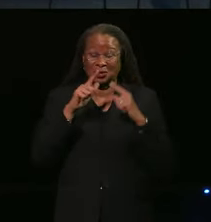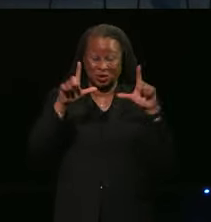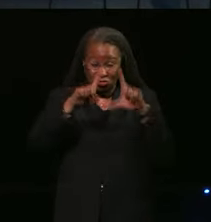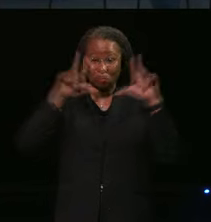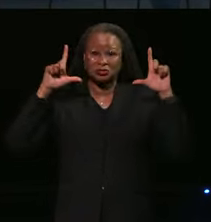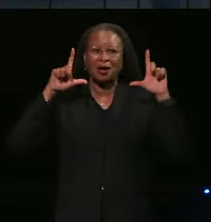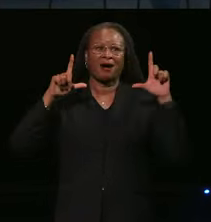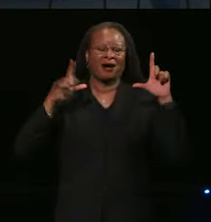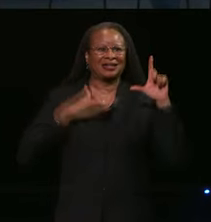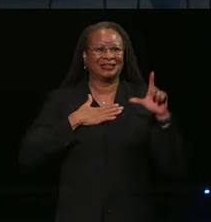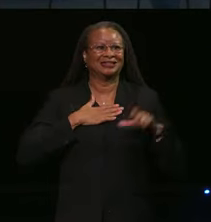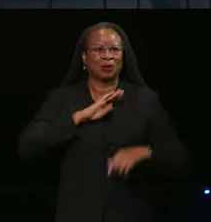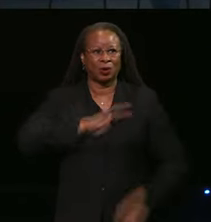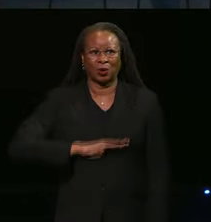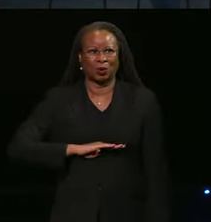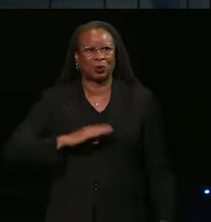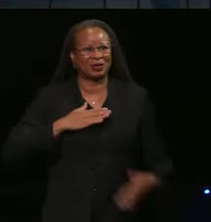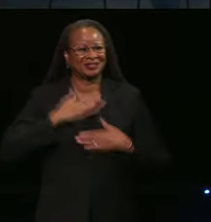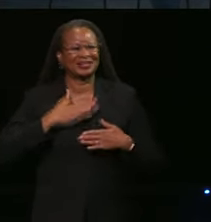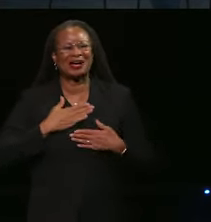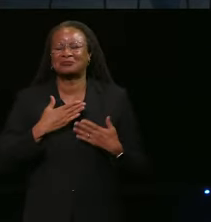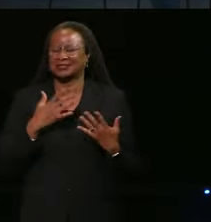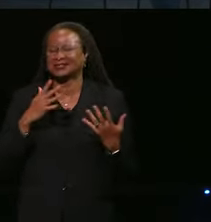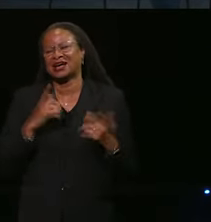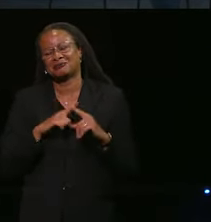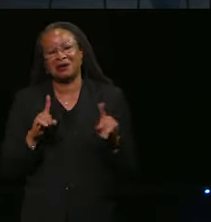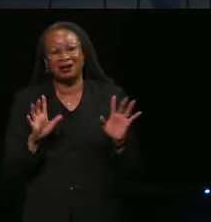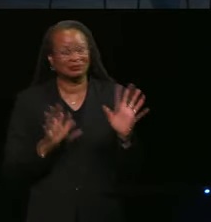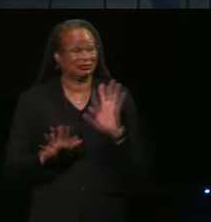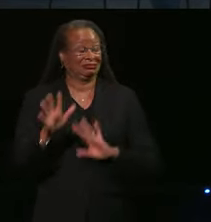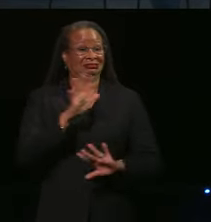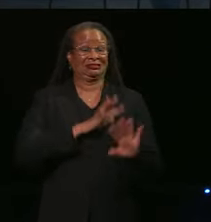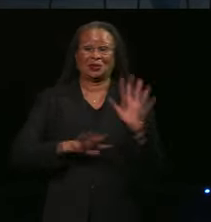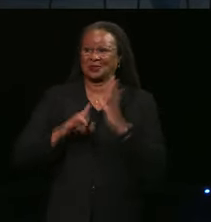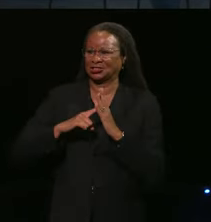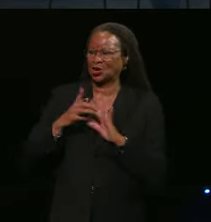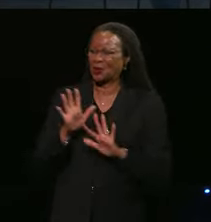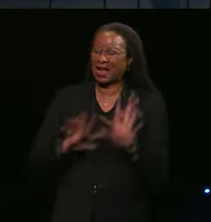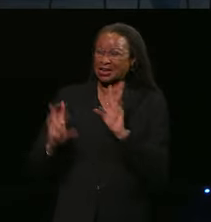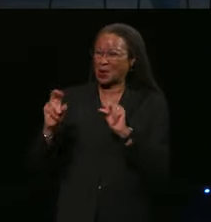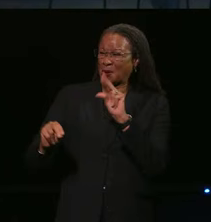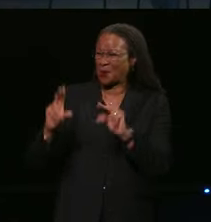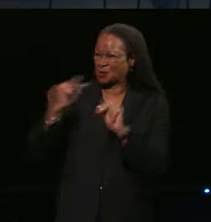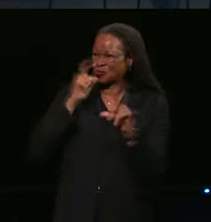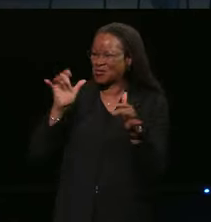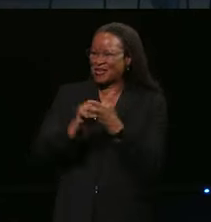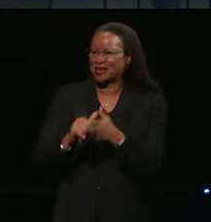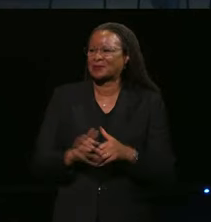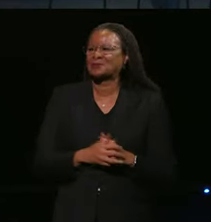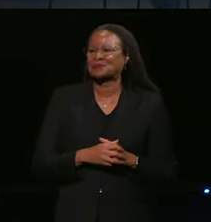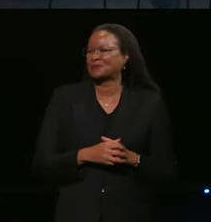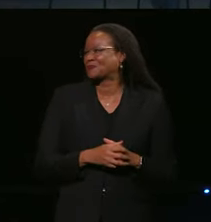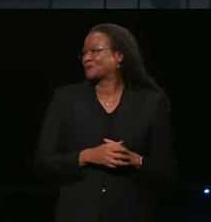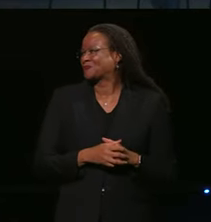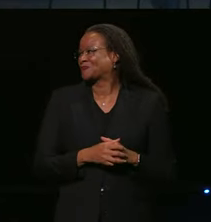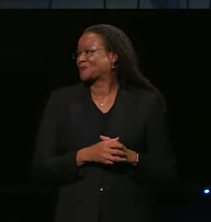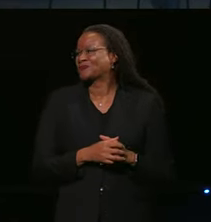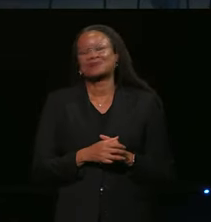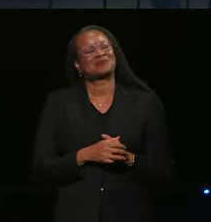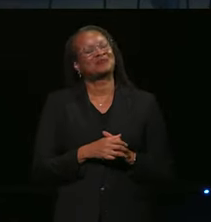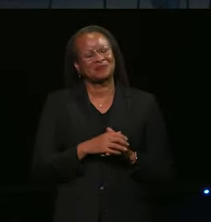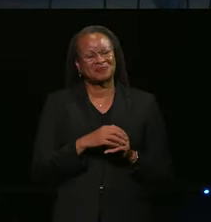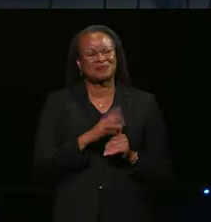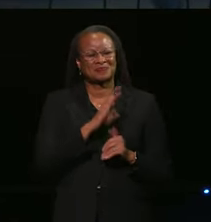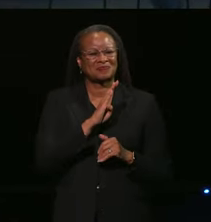very happy. But yes, there were a few expletives going around when we saw the size of the shoots. Exactly. So, yeah, you're saying that, you know, I mean, there's